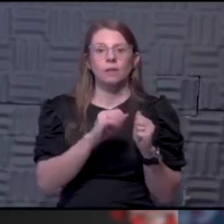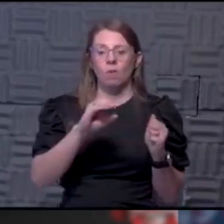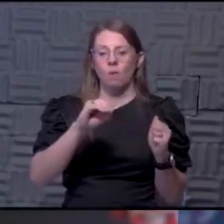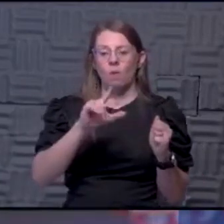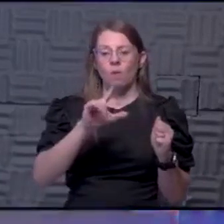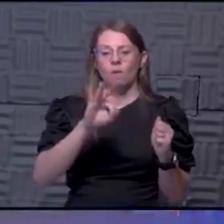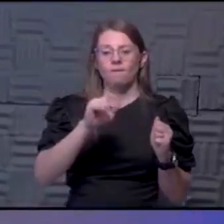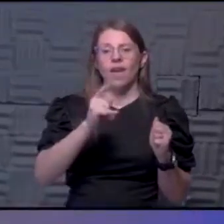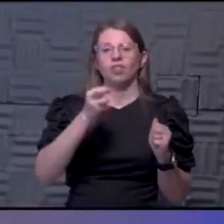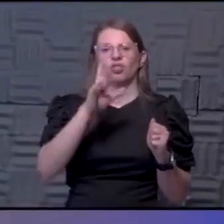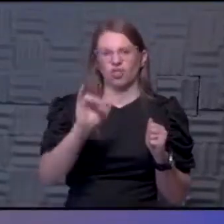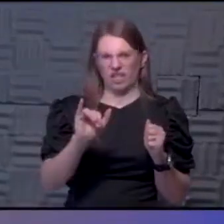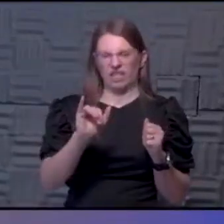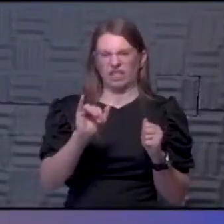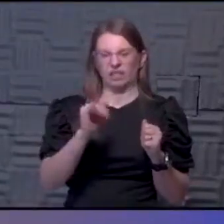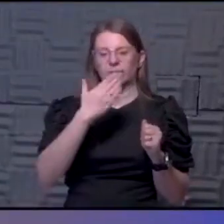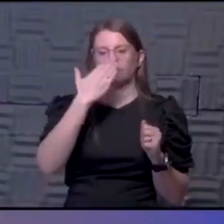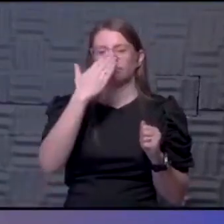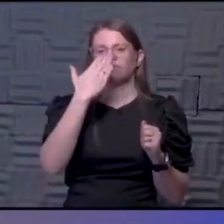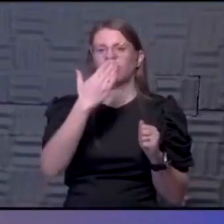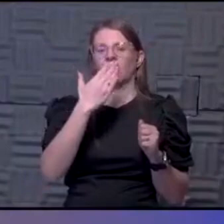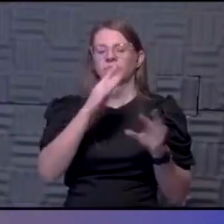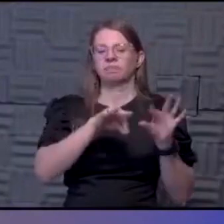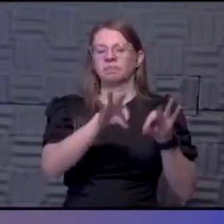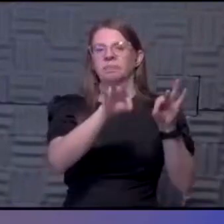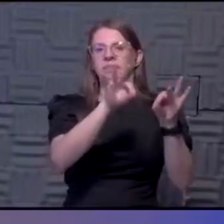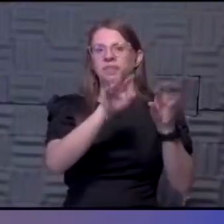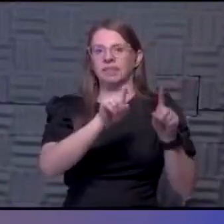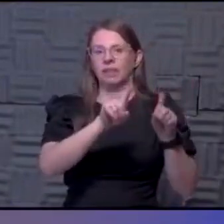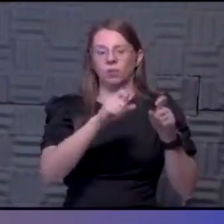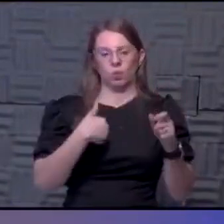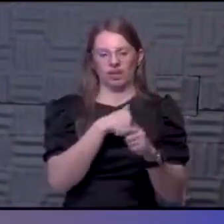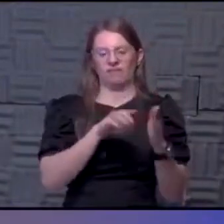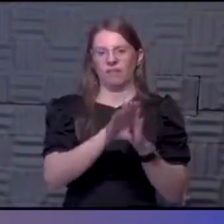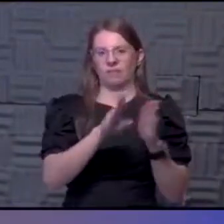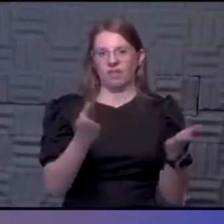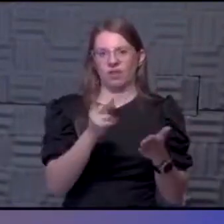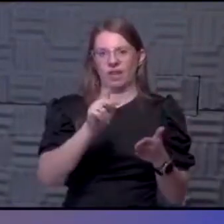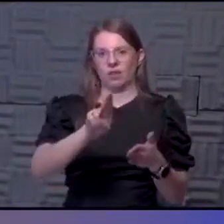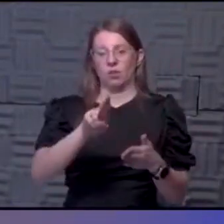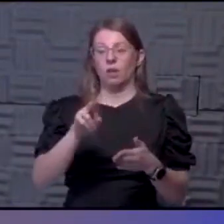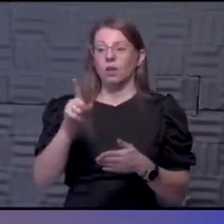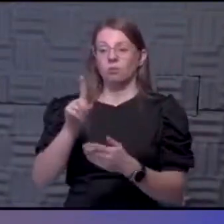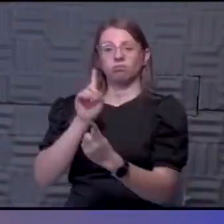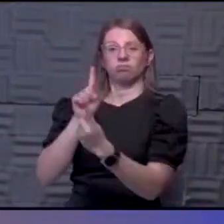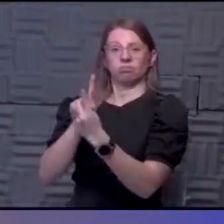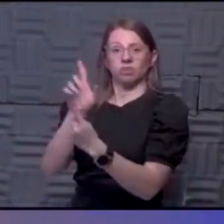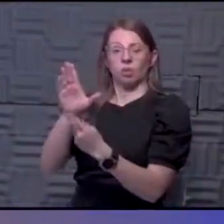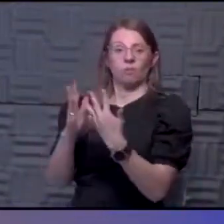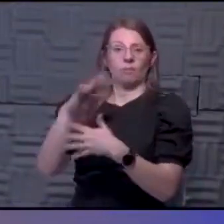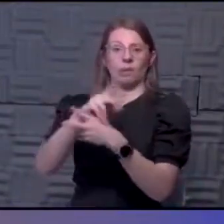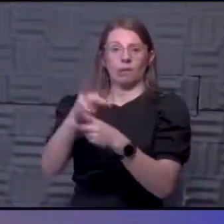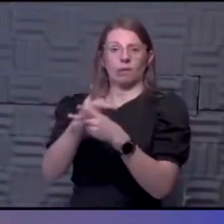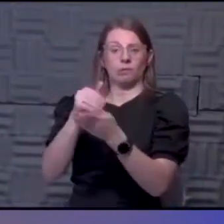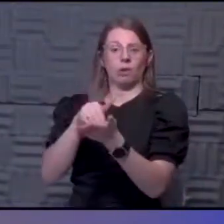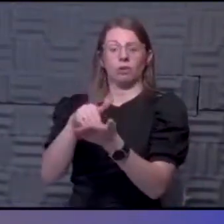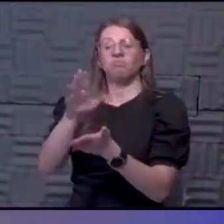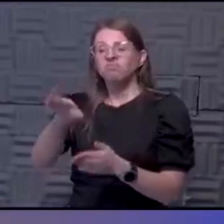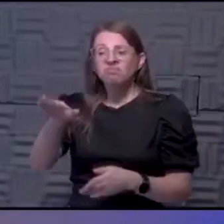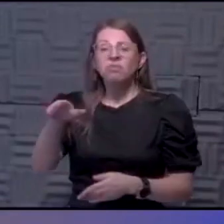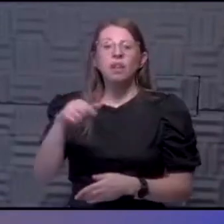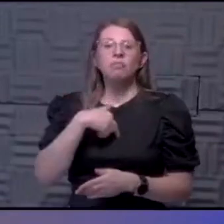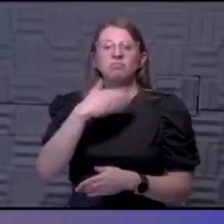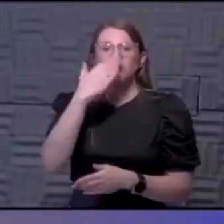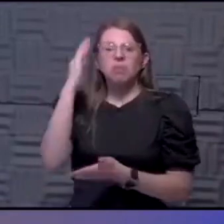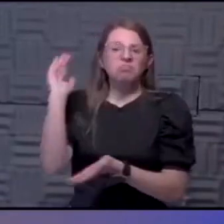or sense of smell test that we developed at KU. Because one thing you'll notice if you go to your primary care doctor typically and you say, hey, my sense of smell